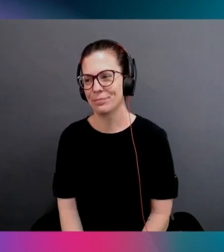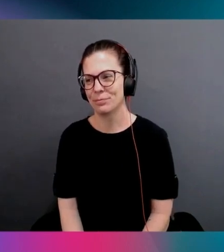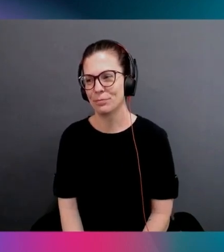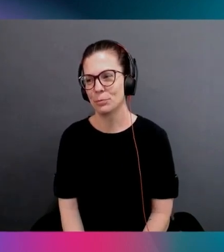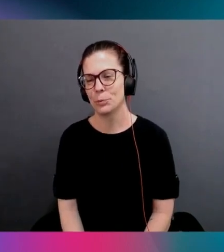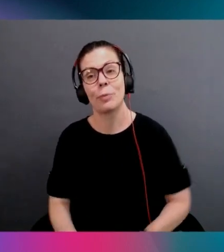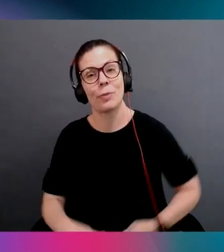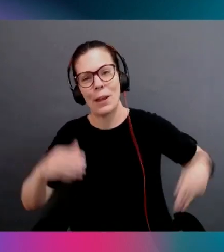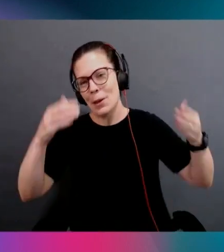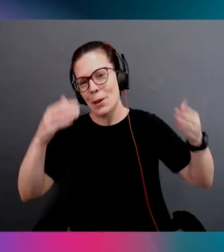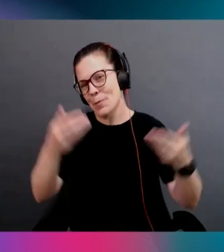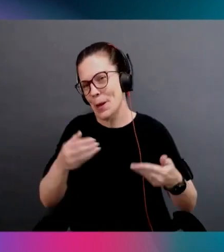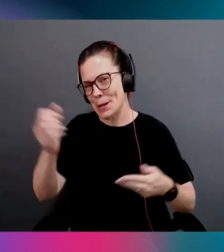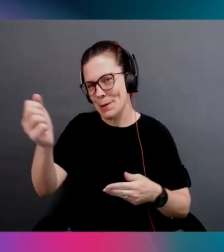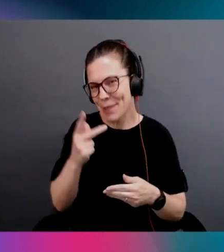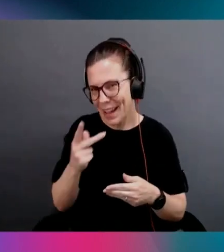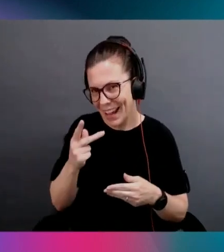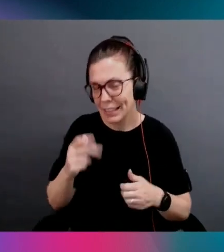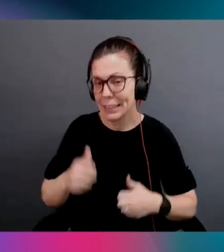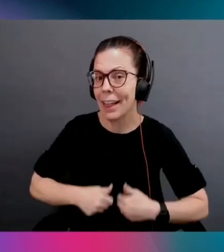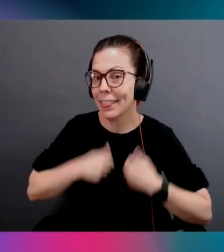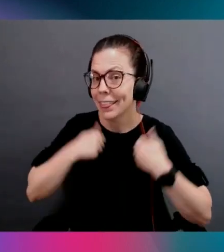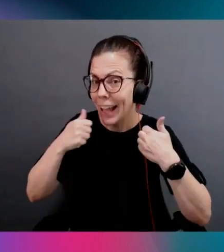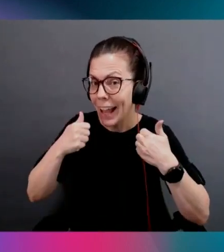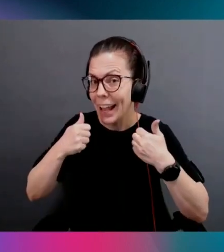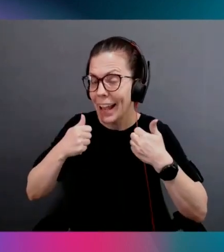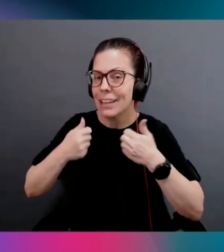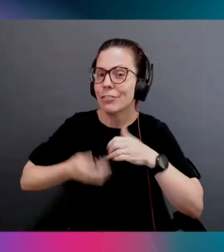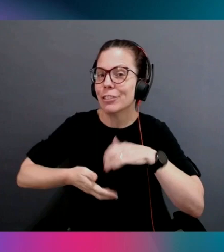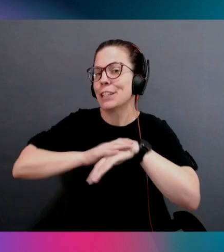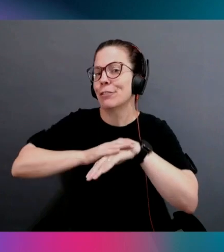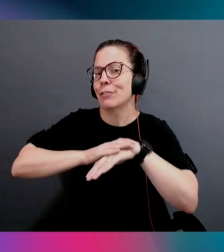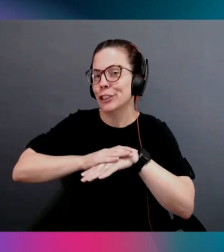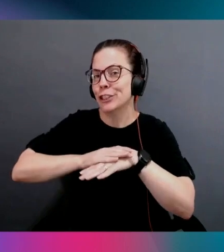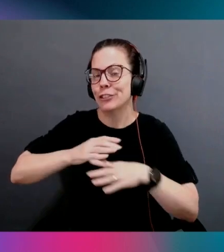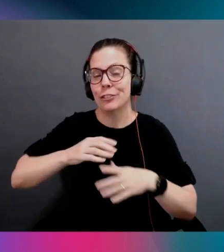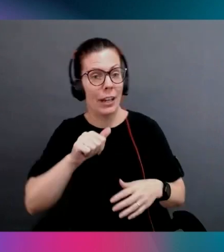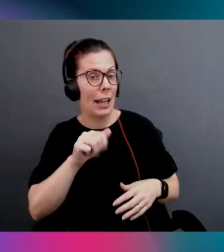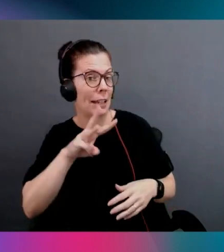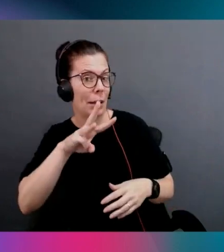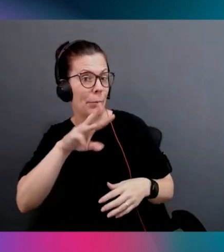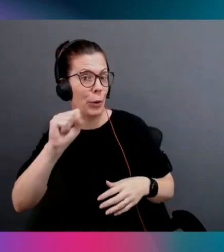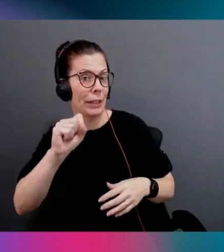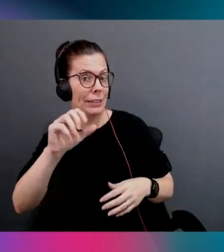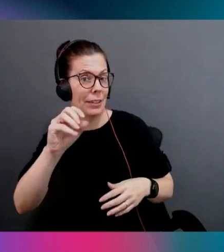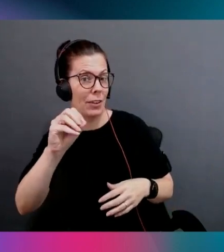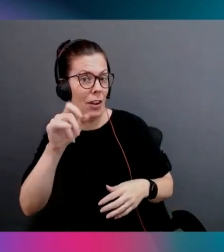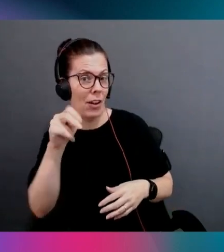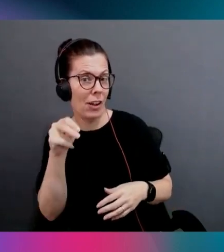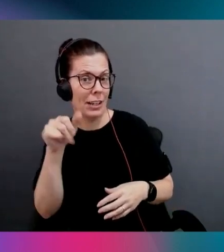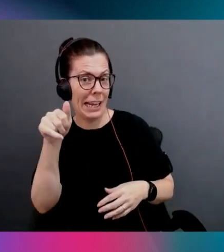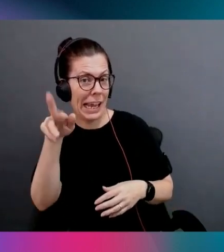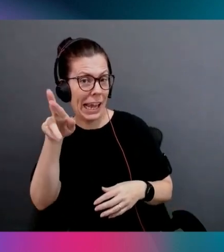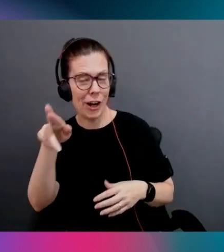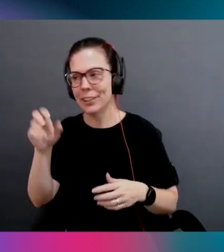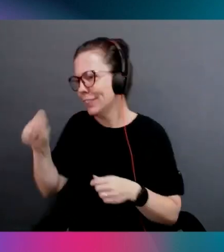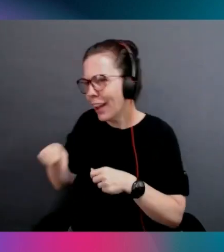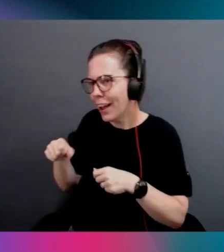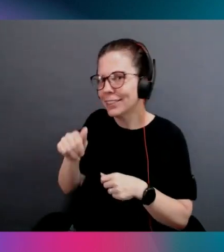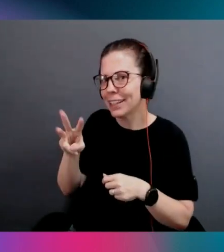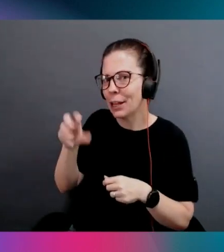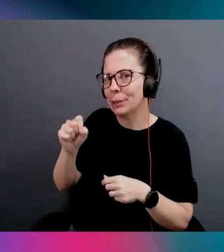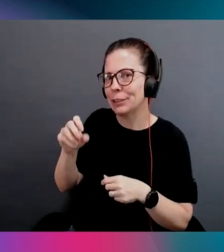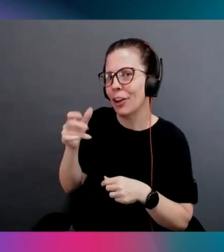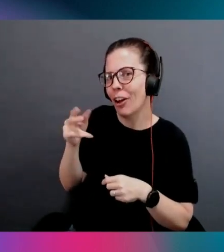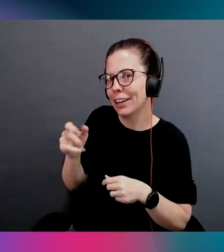Welcome back to the live coverage of AWS on air. AWS On Air at AWS